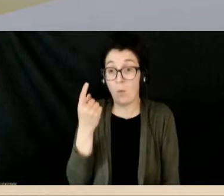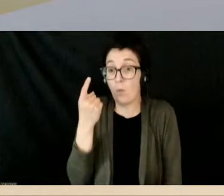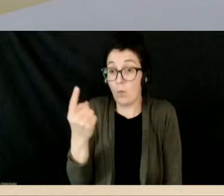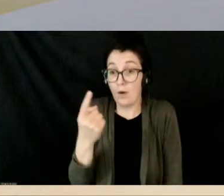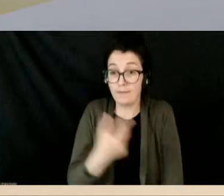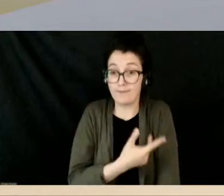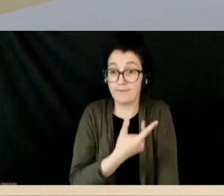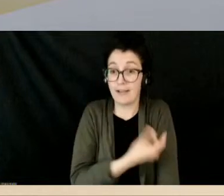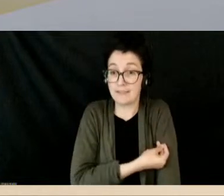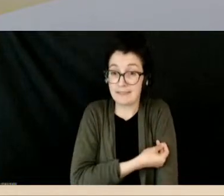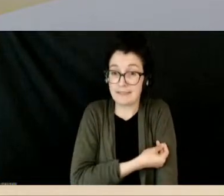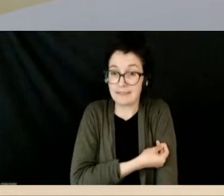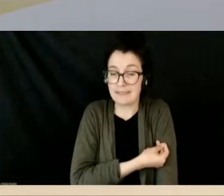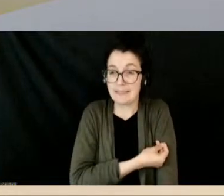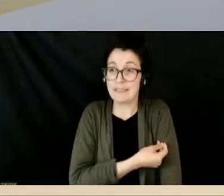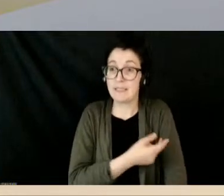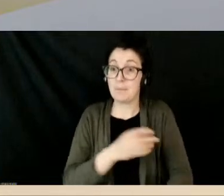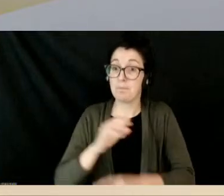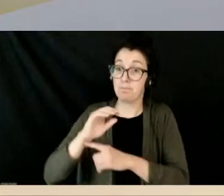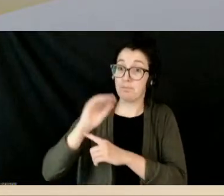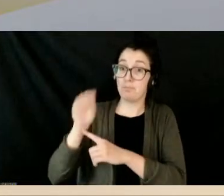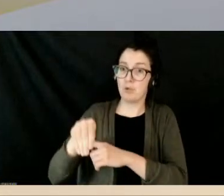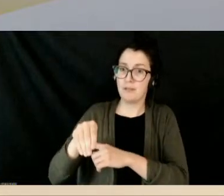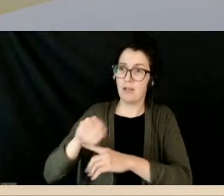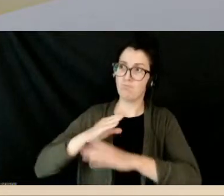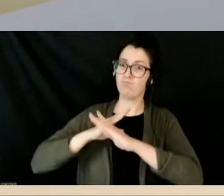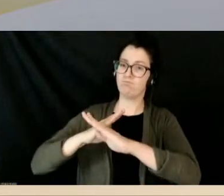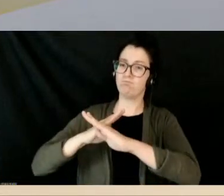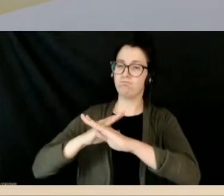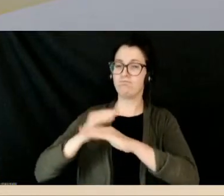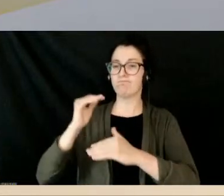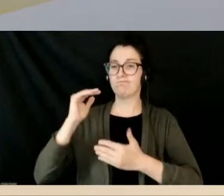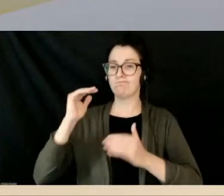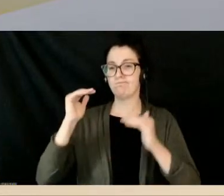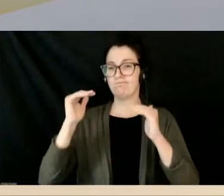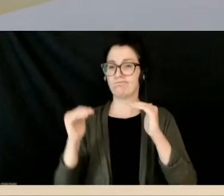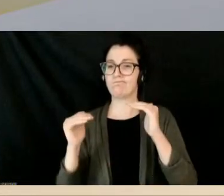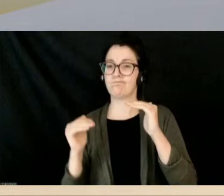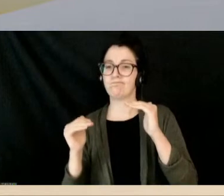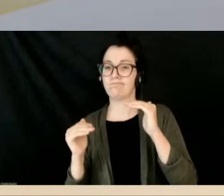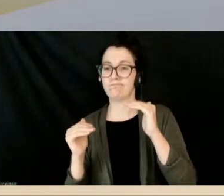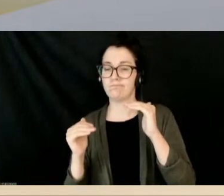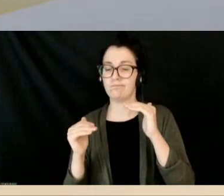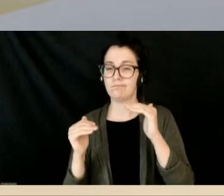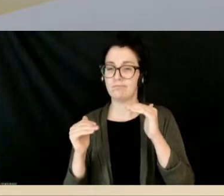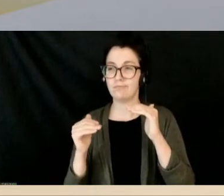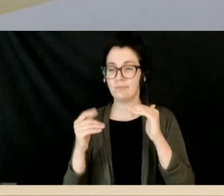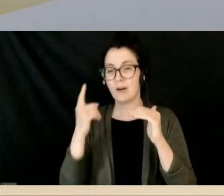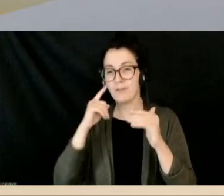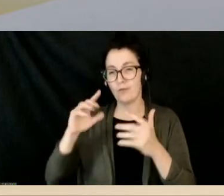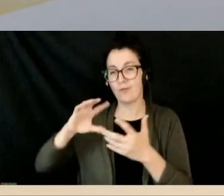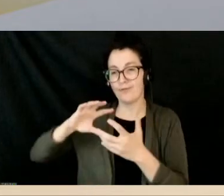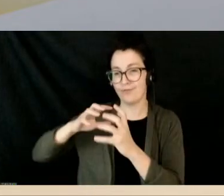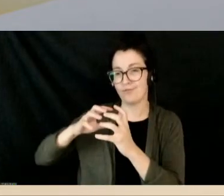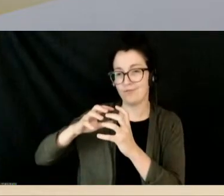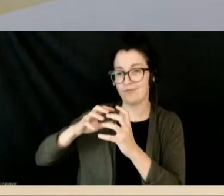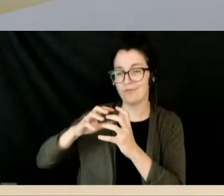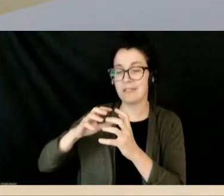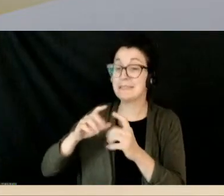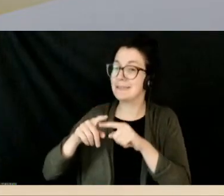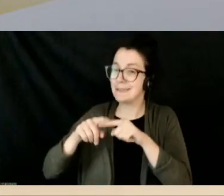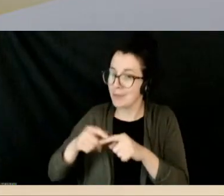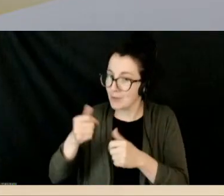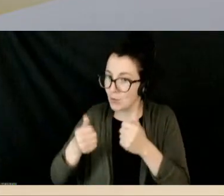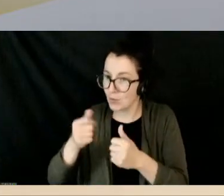not as good against some of the variants of concern, and it really depends on which variant of concern. But we know